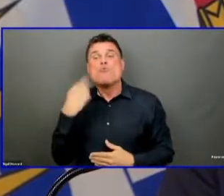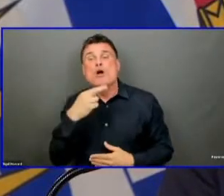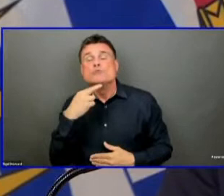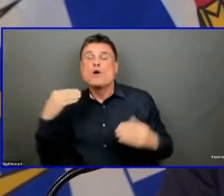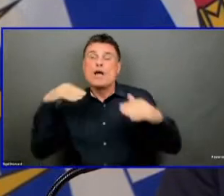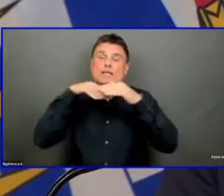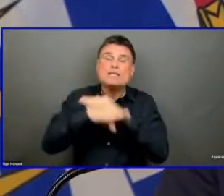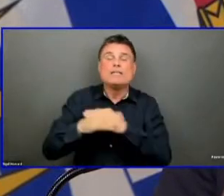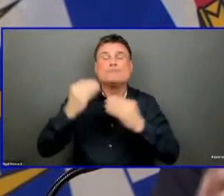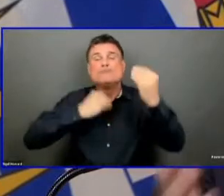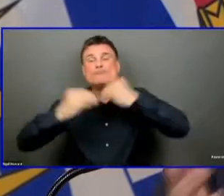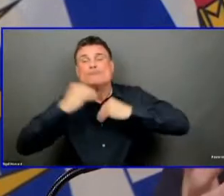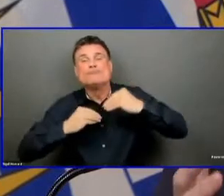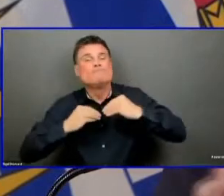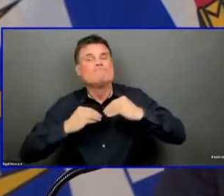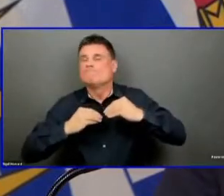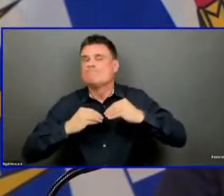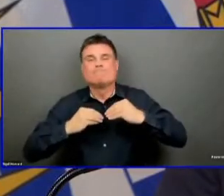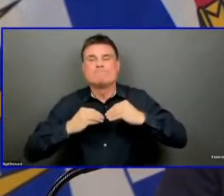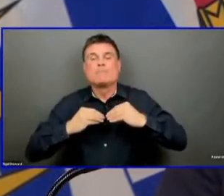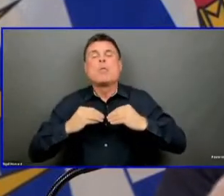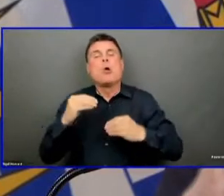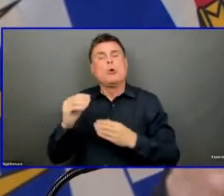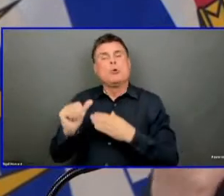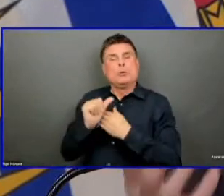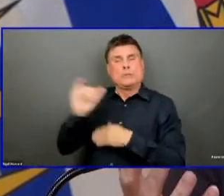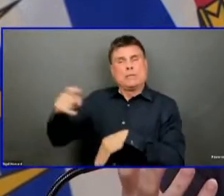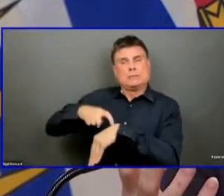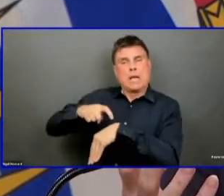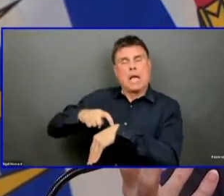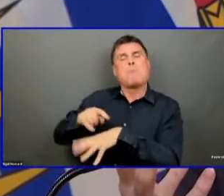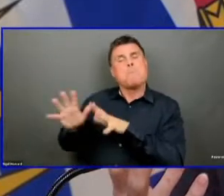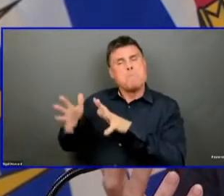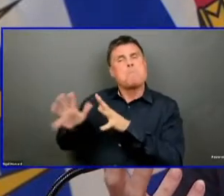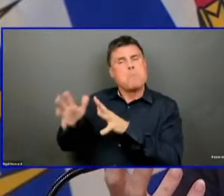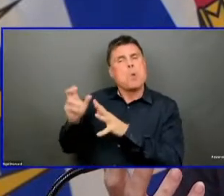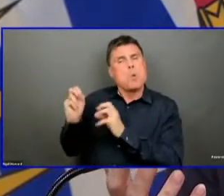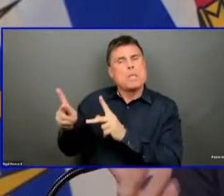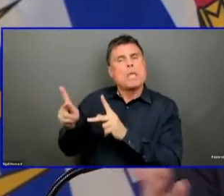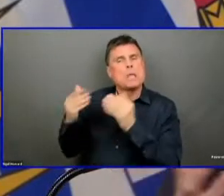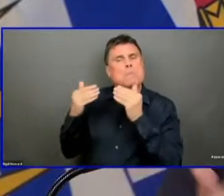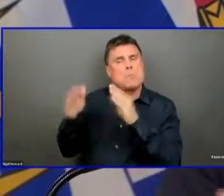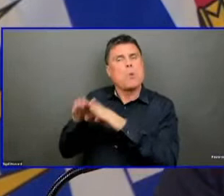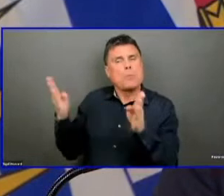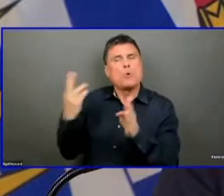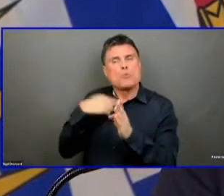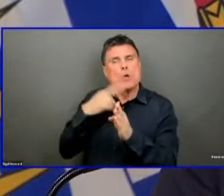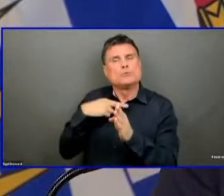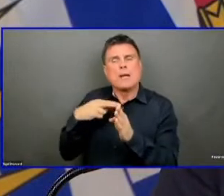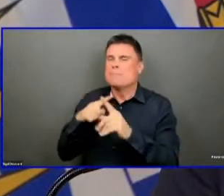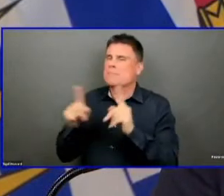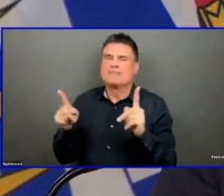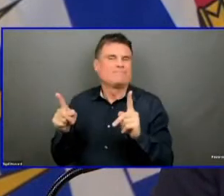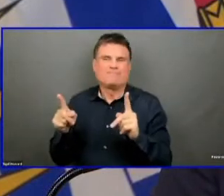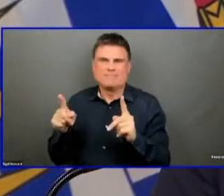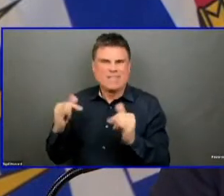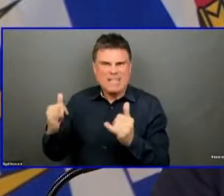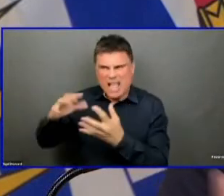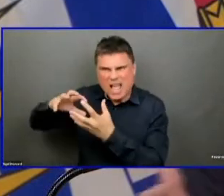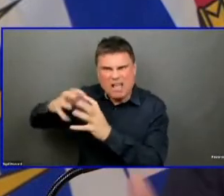risk was low enough. And now it's higher because of the variants. So that is one of the reasons why